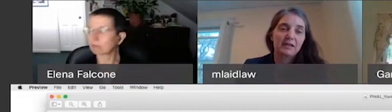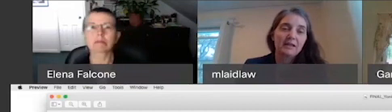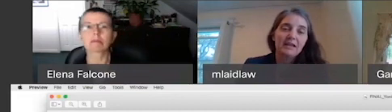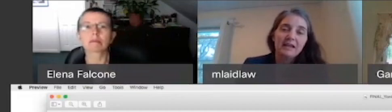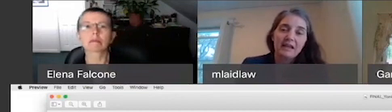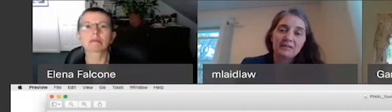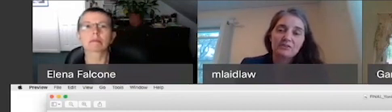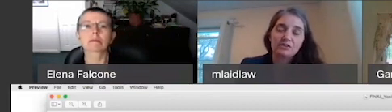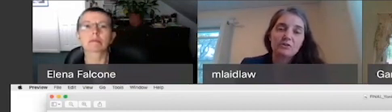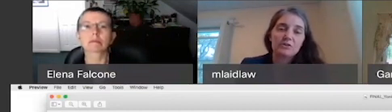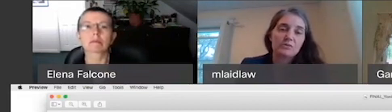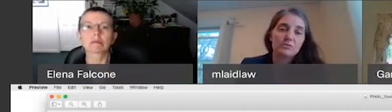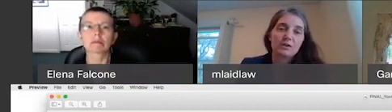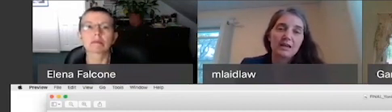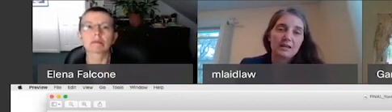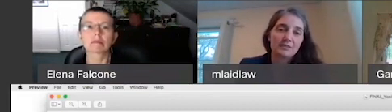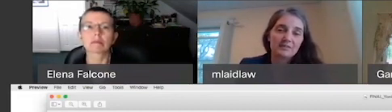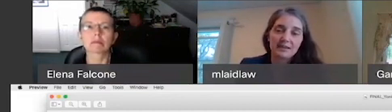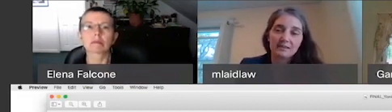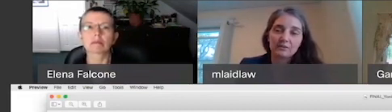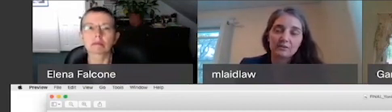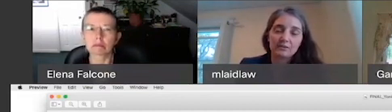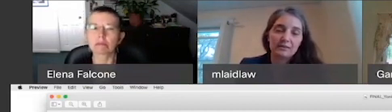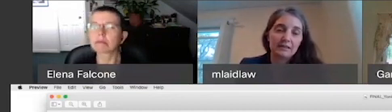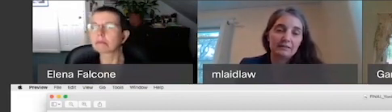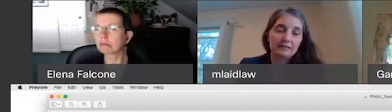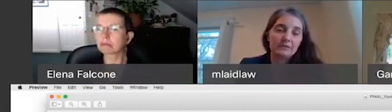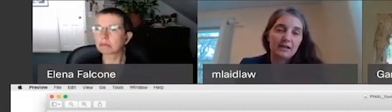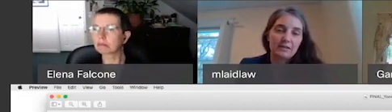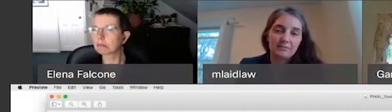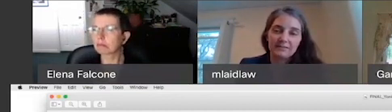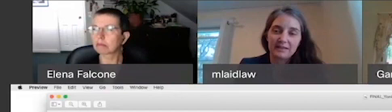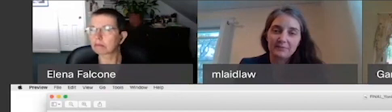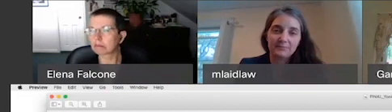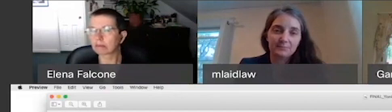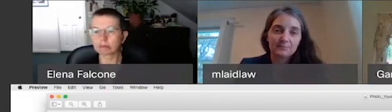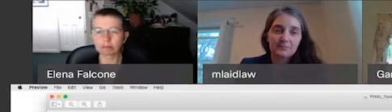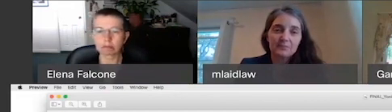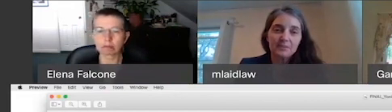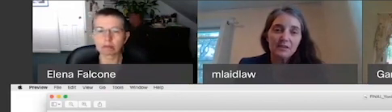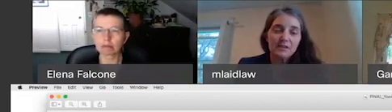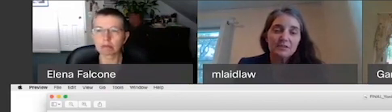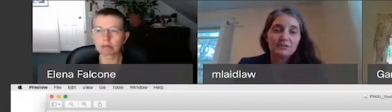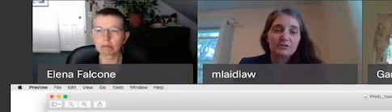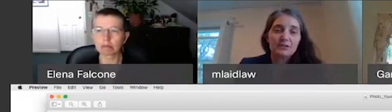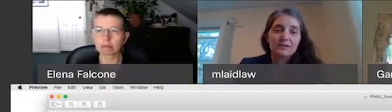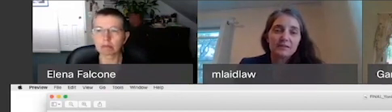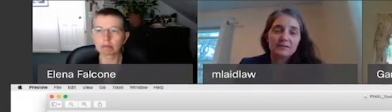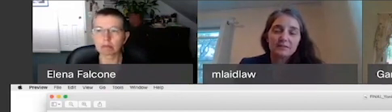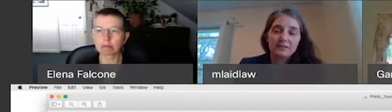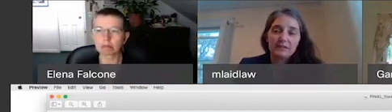point. And so we're not able to sign legal documents then. So